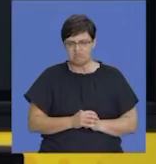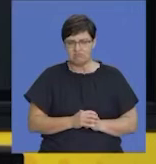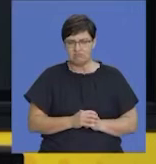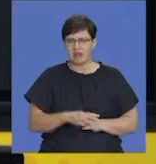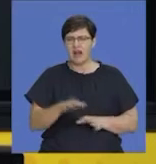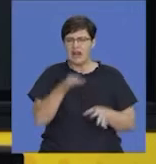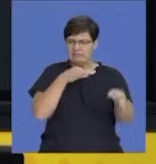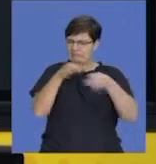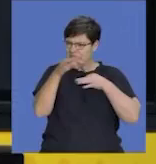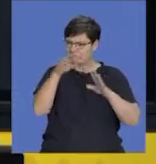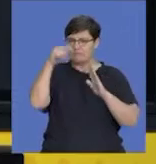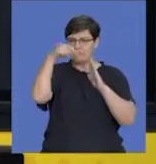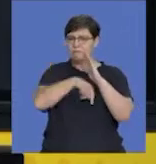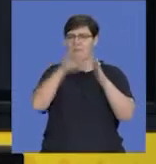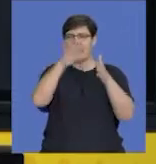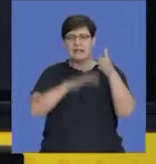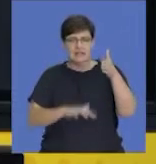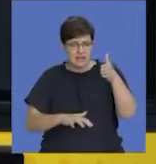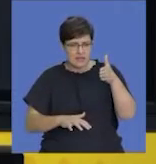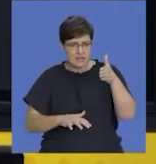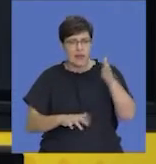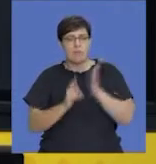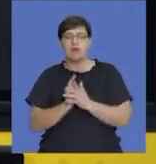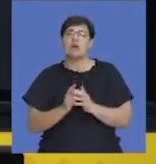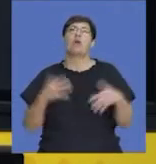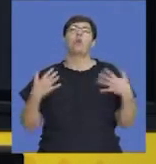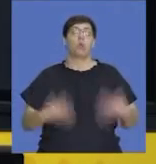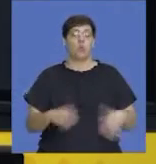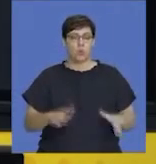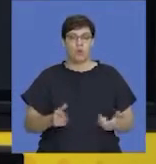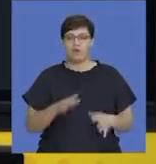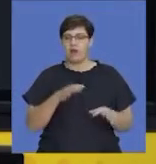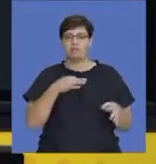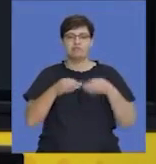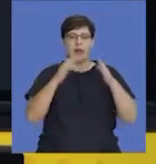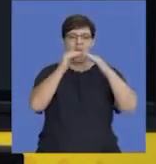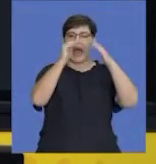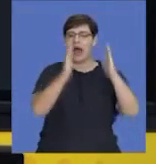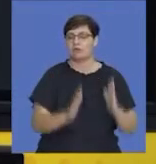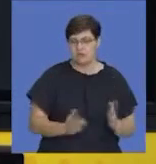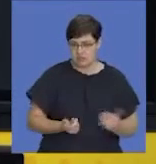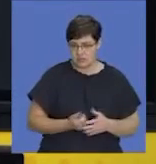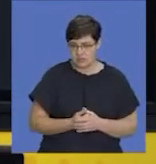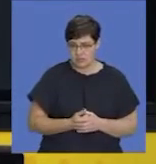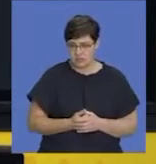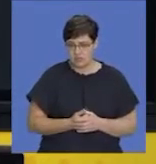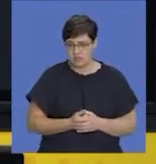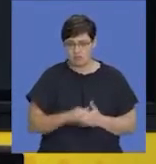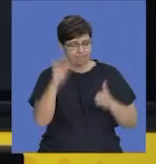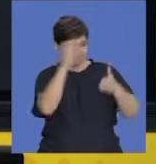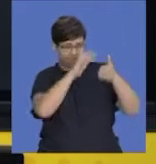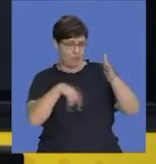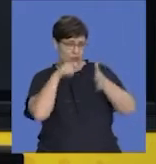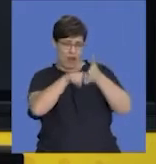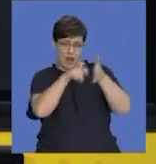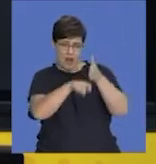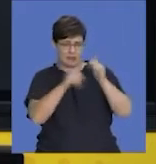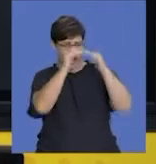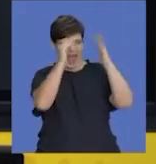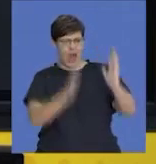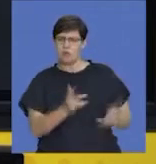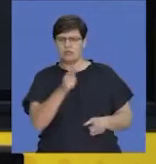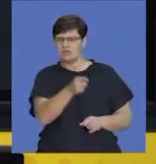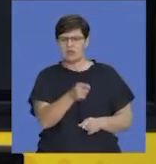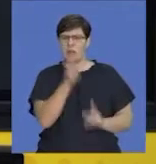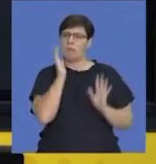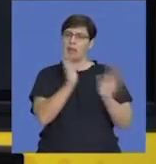essays, we need to be very descriptive. So if we describe a house, for example, in an essay that we are writing, we need to